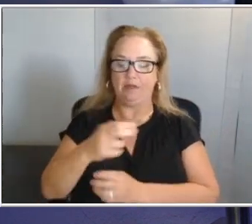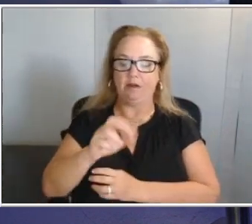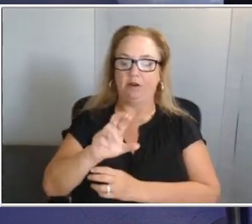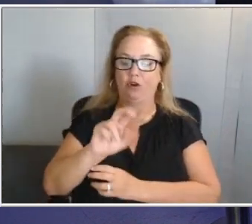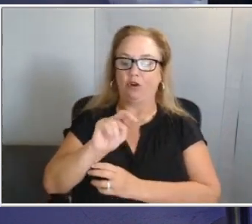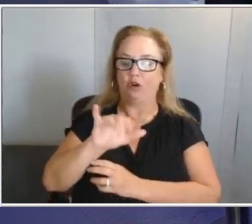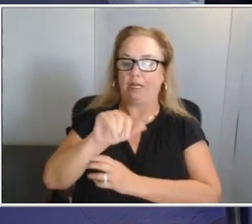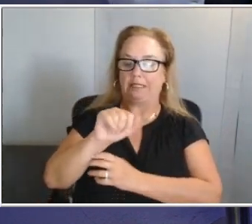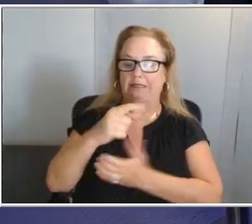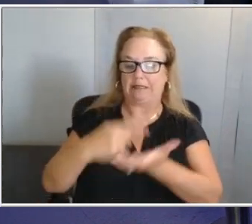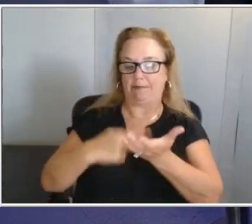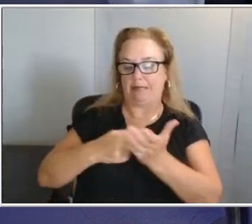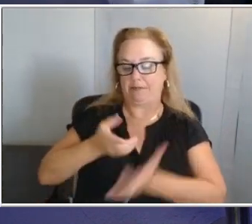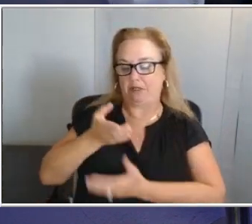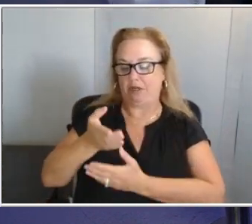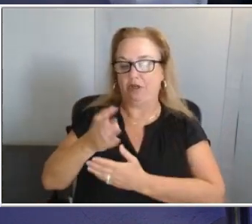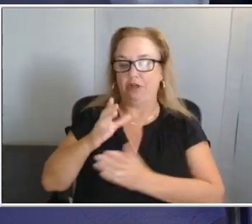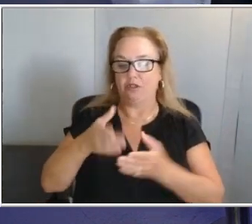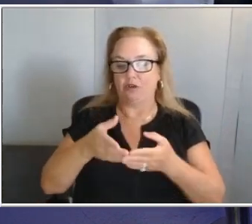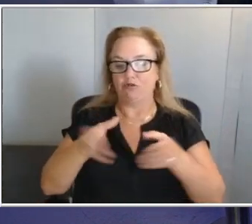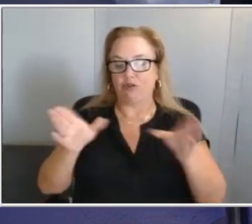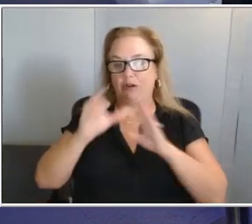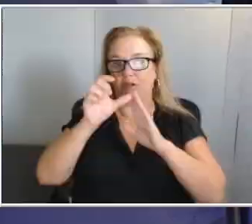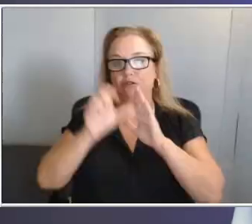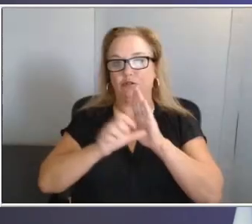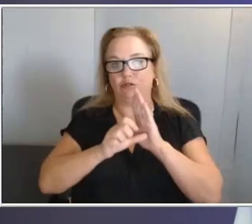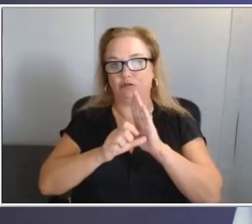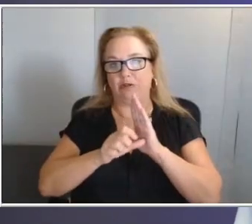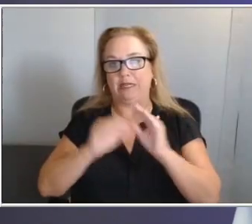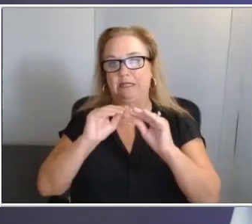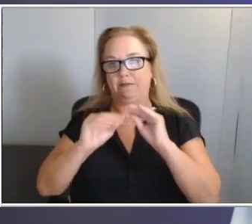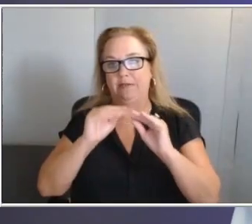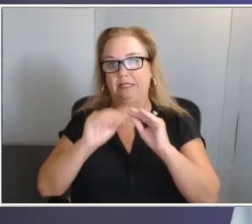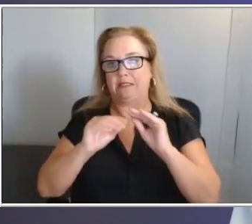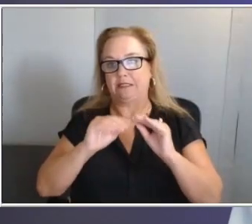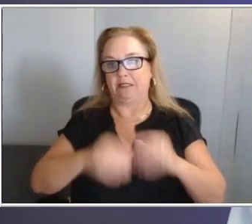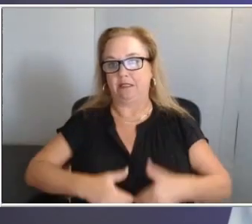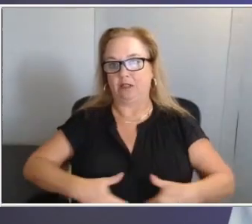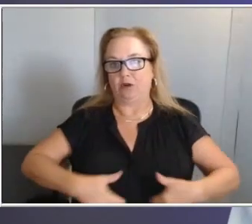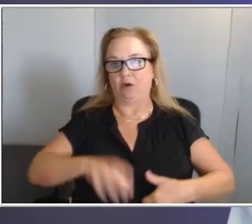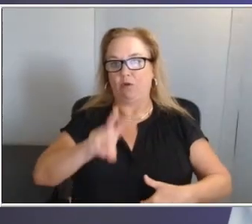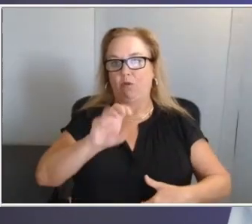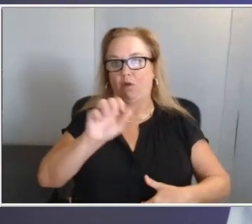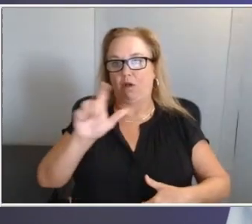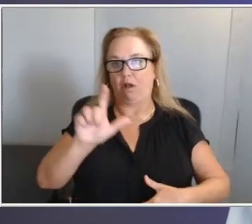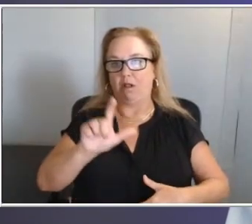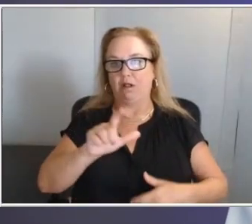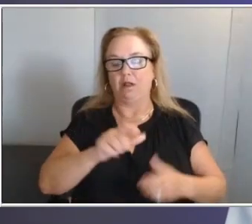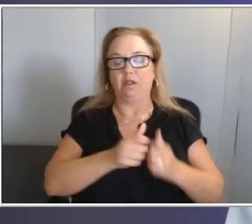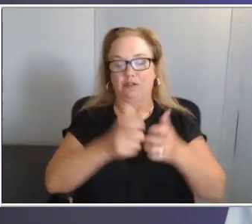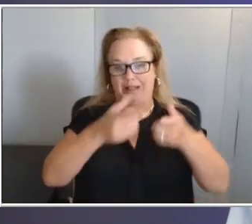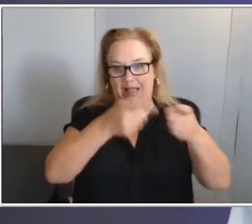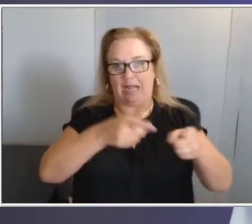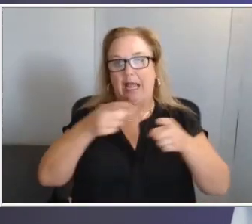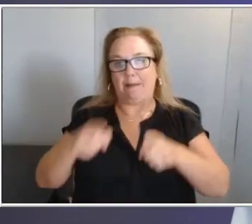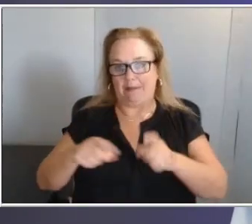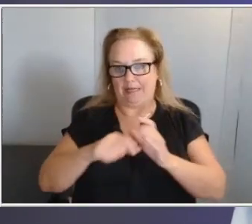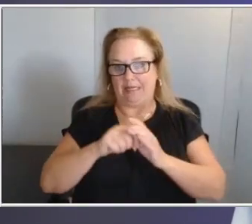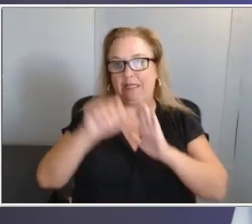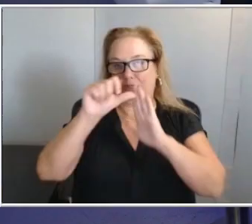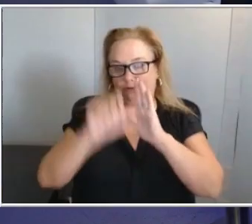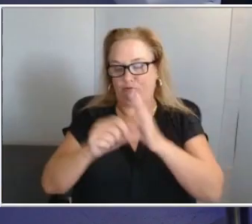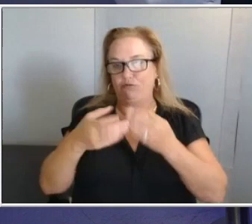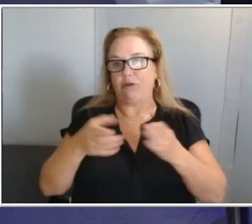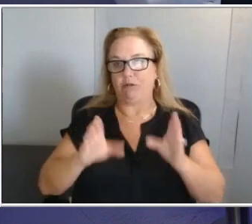so we'll often involve general surgery with us as well to fix their abdominal wall. So there's a lot going on in the operating room. We have